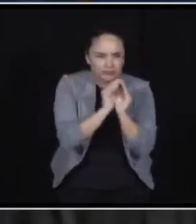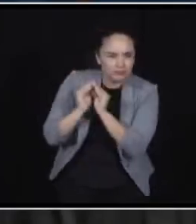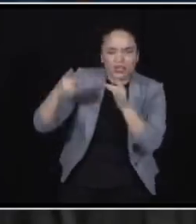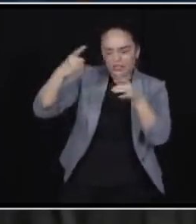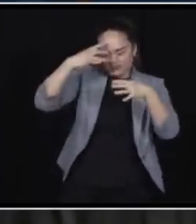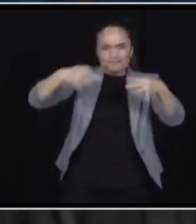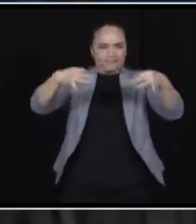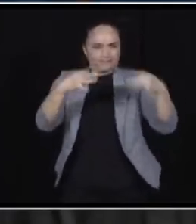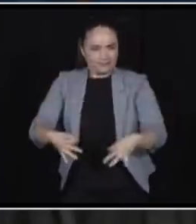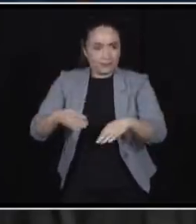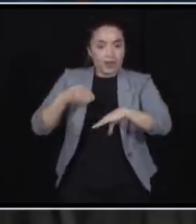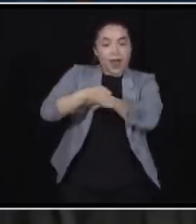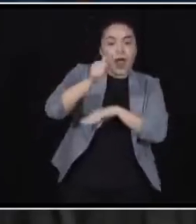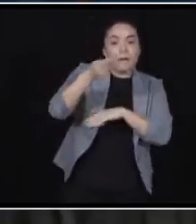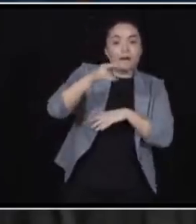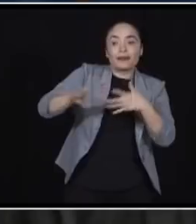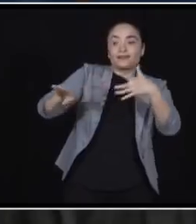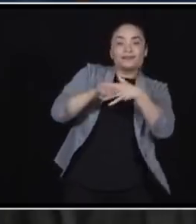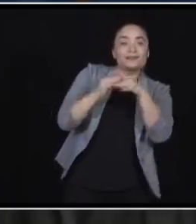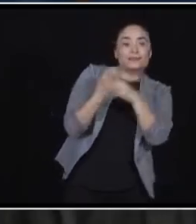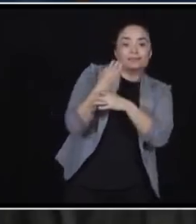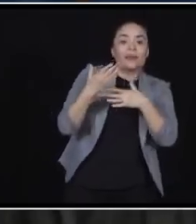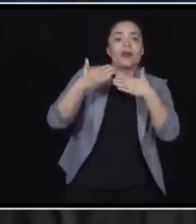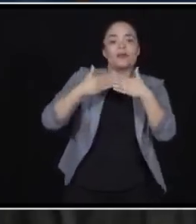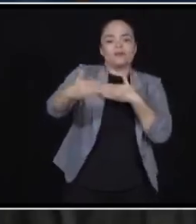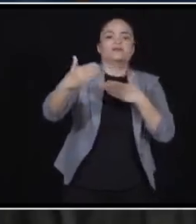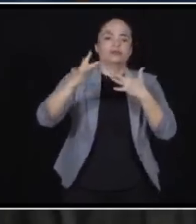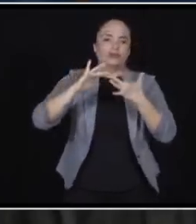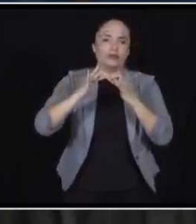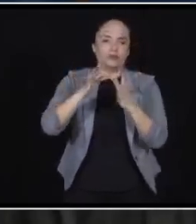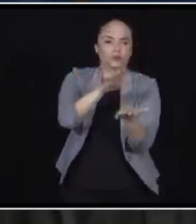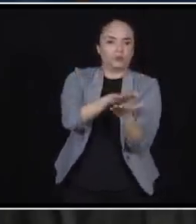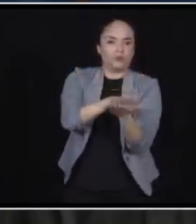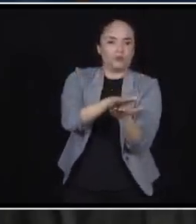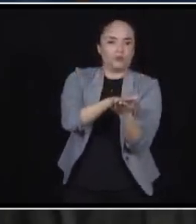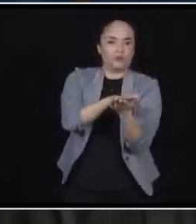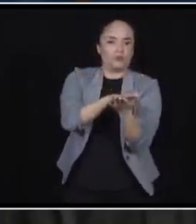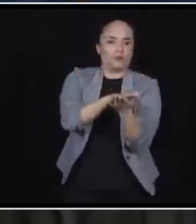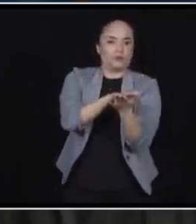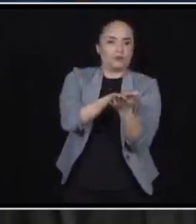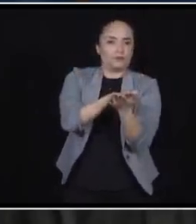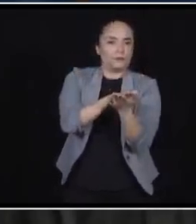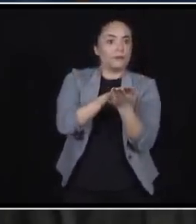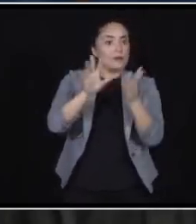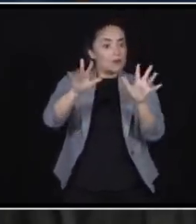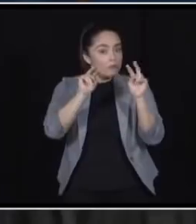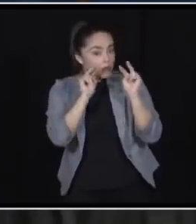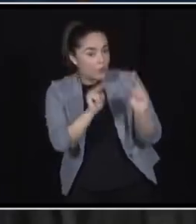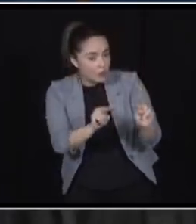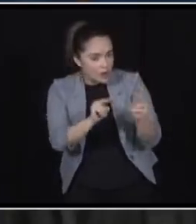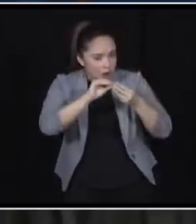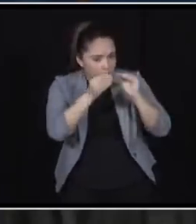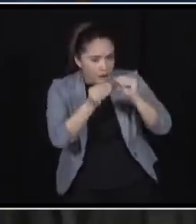break. We'll keep a constant eye on the data, on case numbers, hospital capacity, and ICU